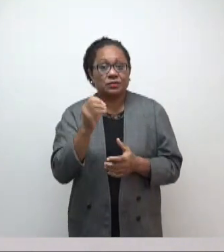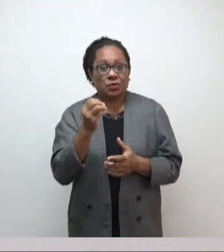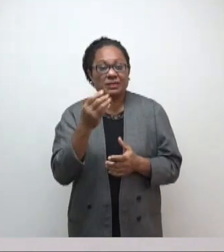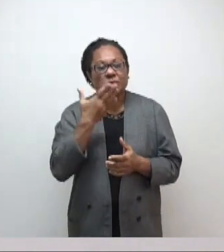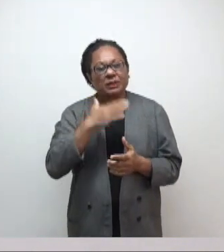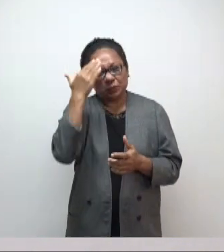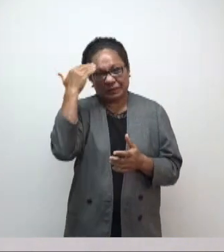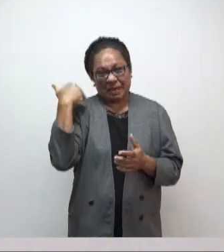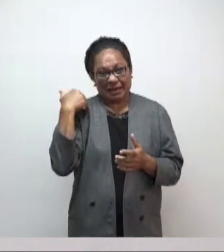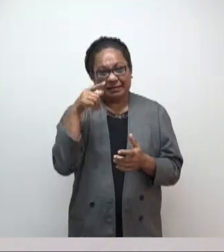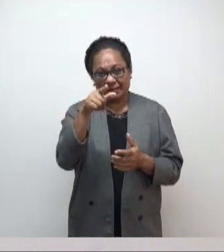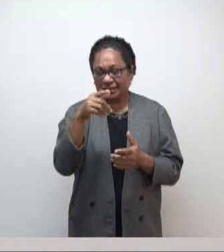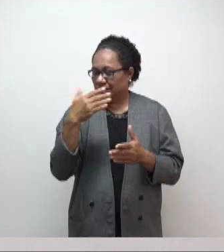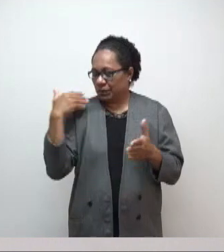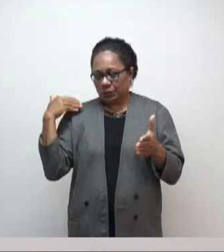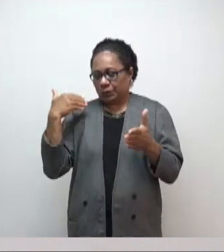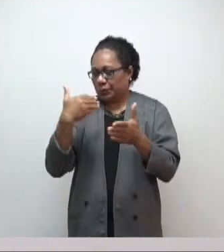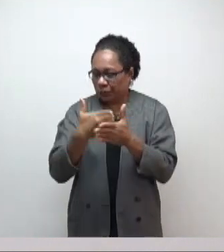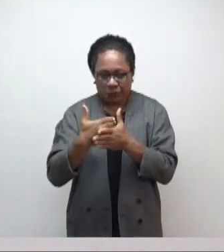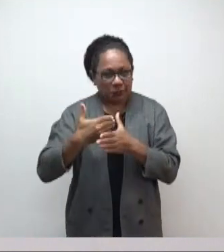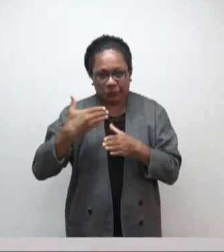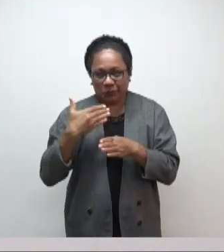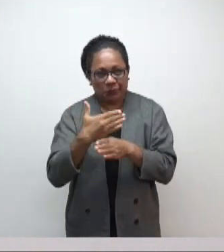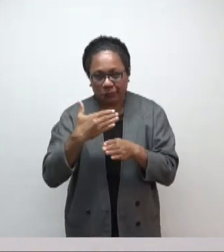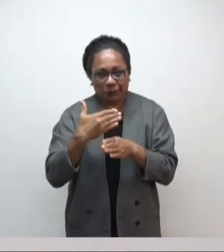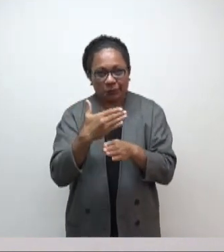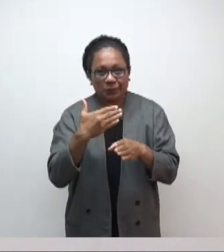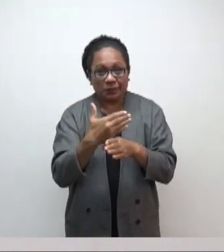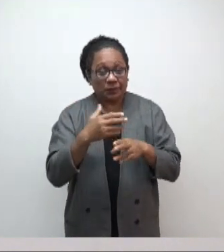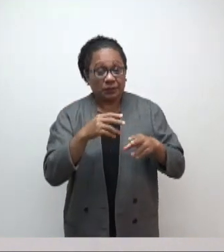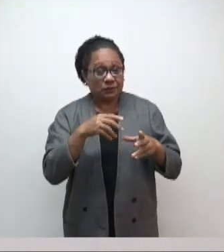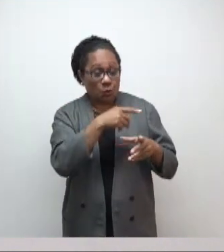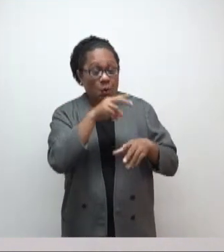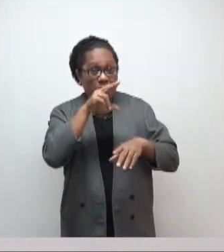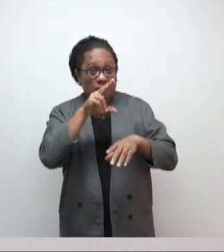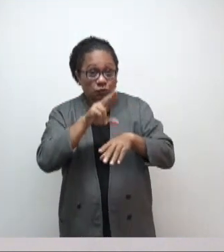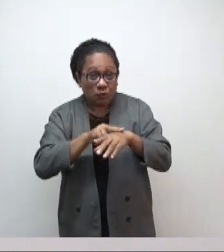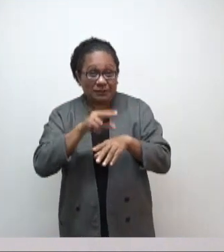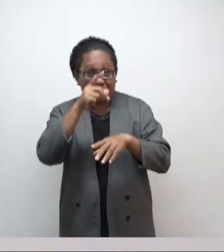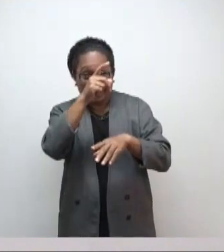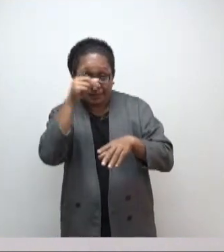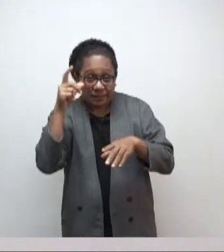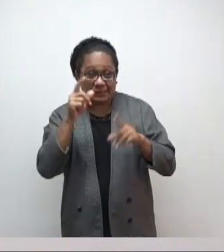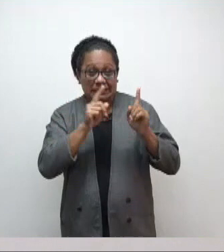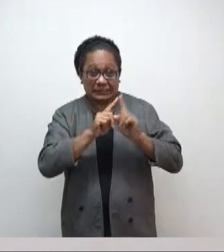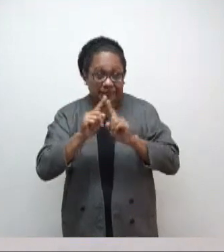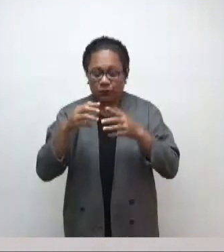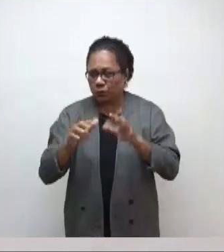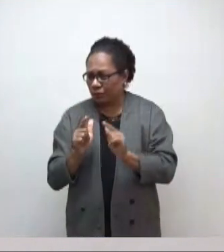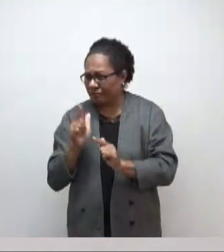here. Our medical teams have traversed Fiji, trekking highlands and crossing